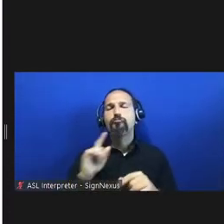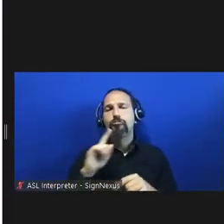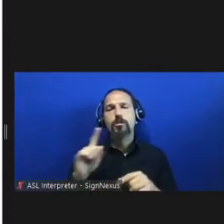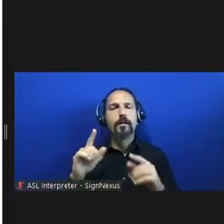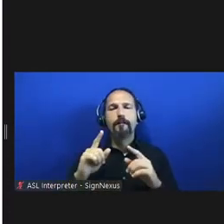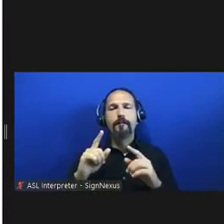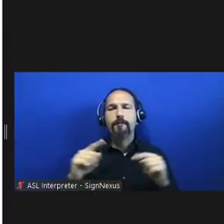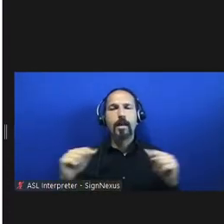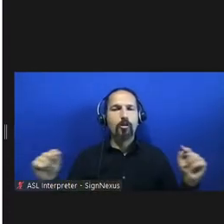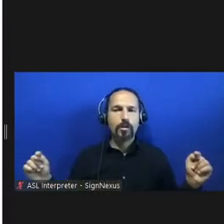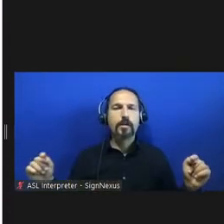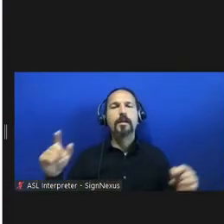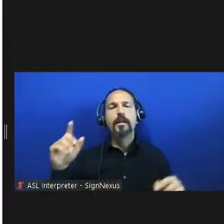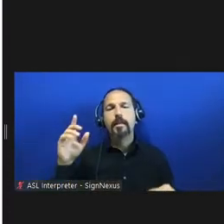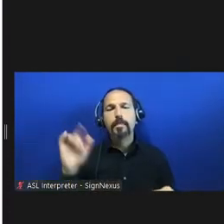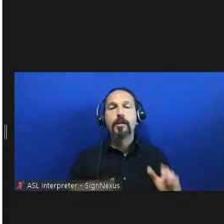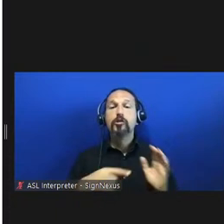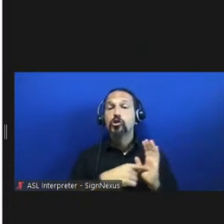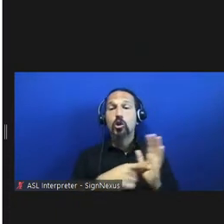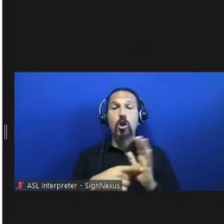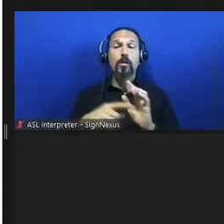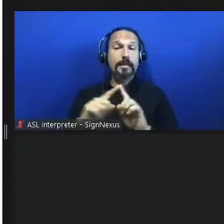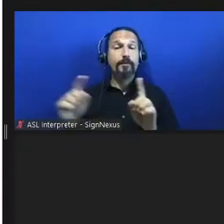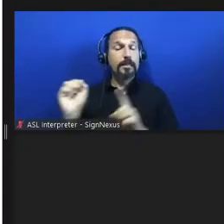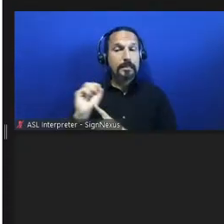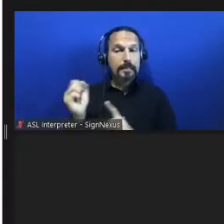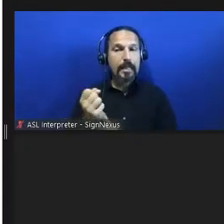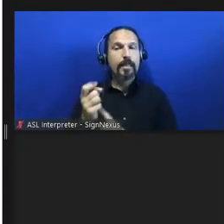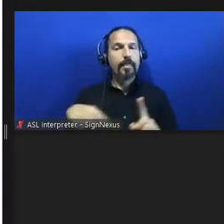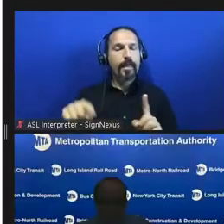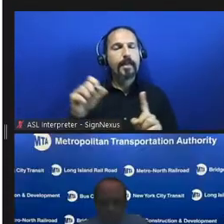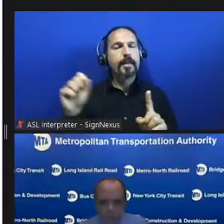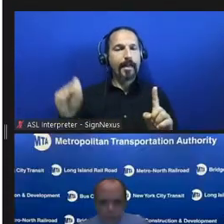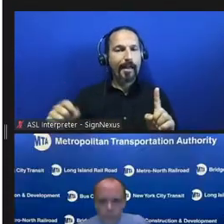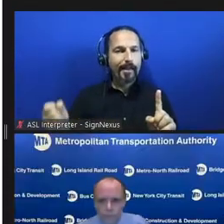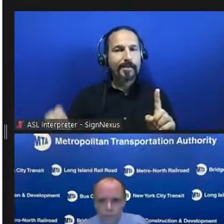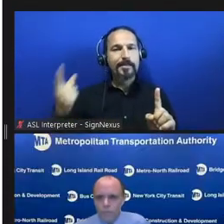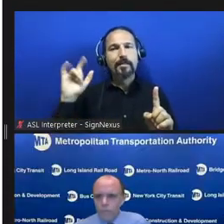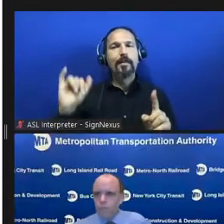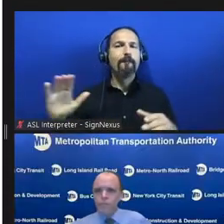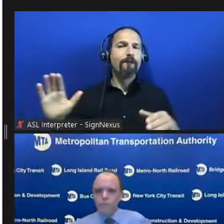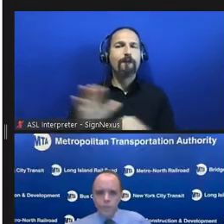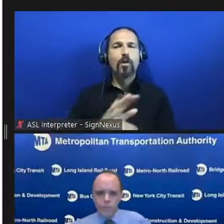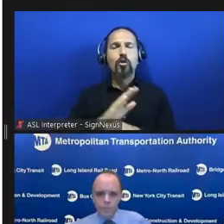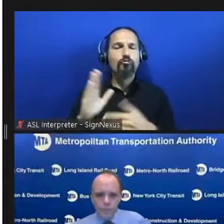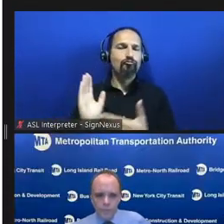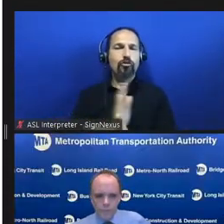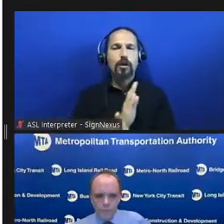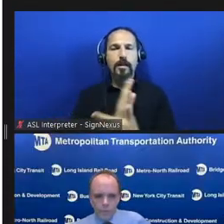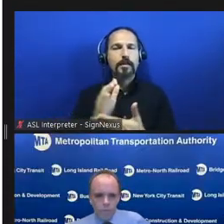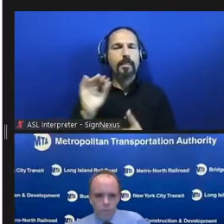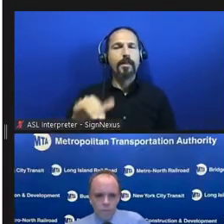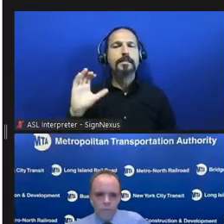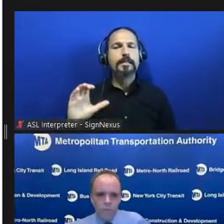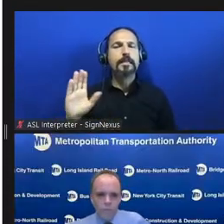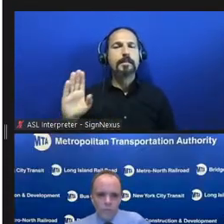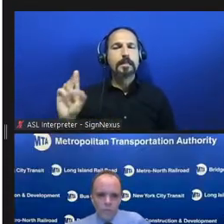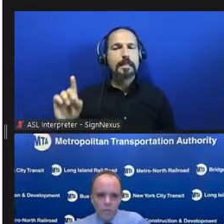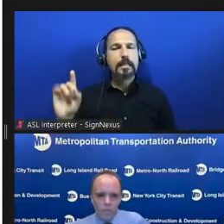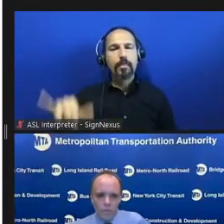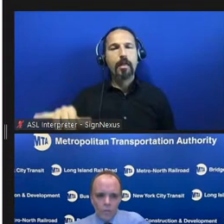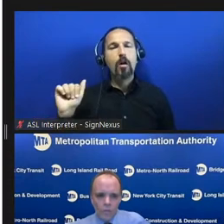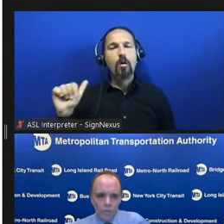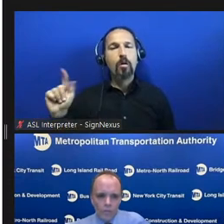ways modeling these different scenarios helped us to understand the full range of effects of the central business district tolling